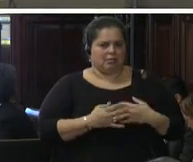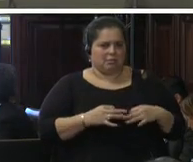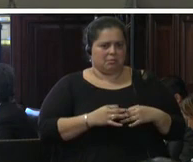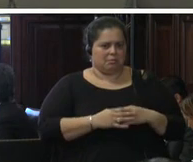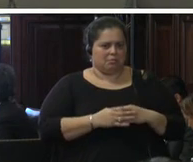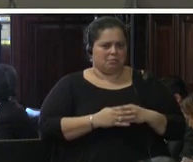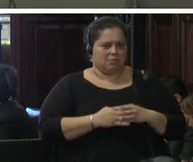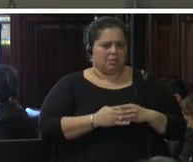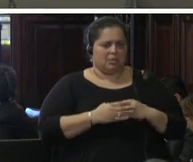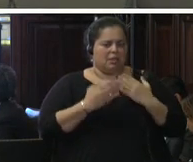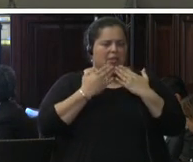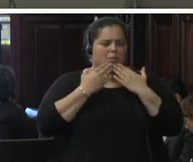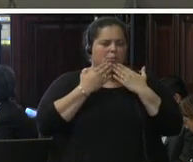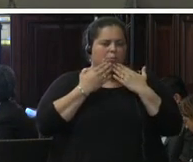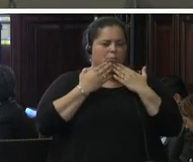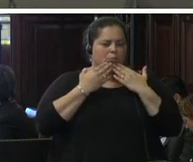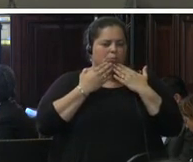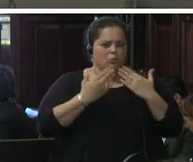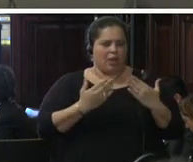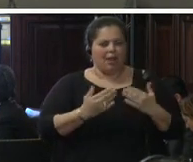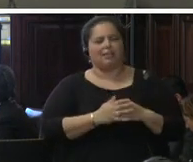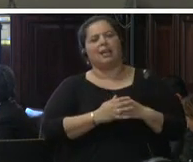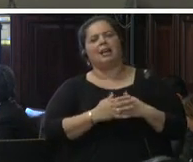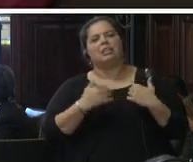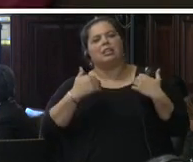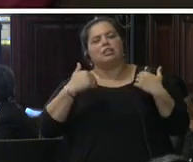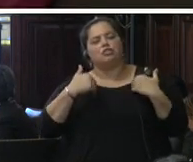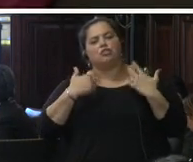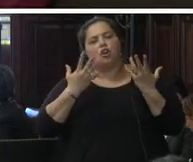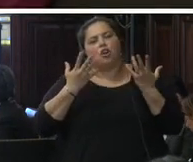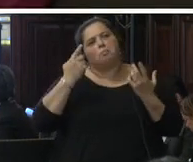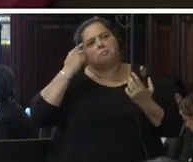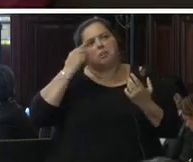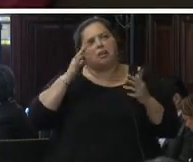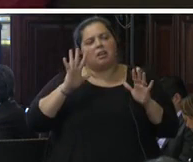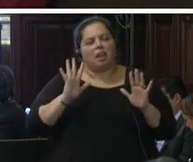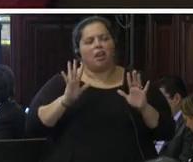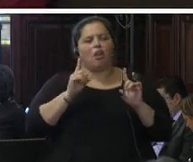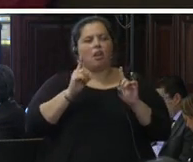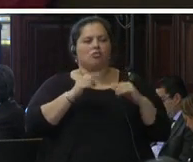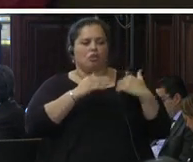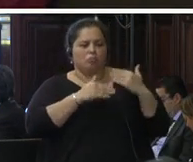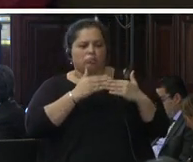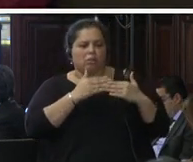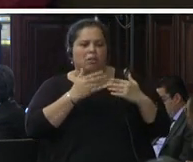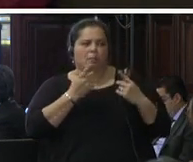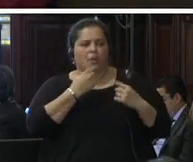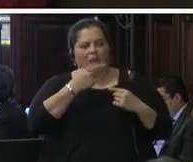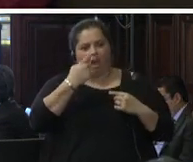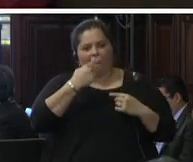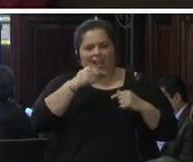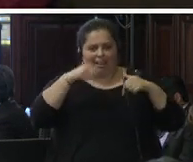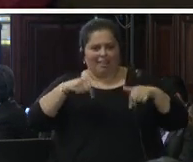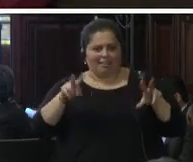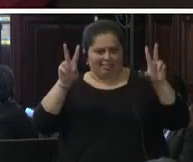thank you very much I think I'm going to be a singular voice in this matter